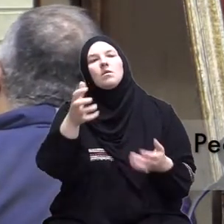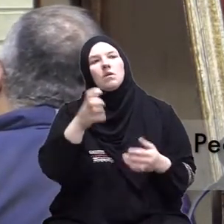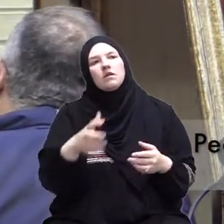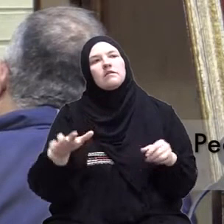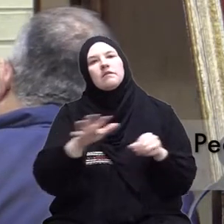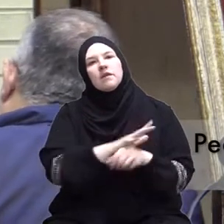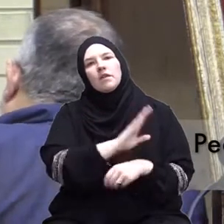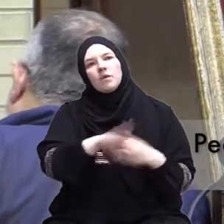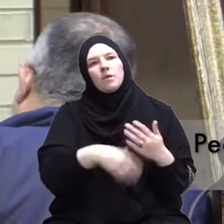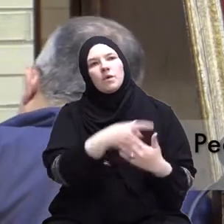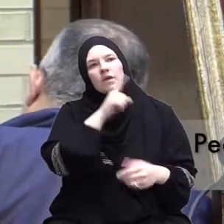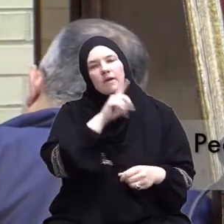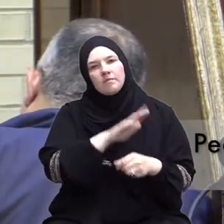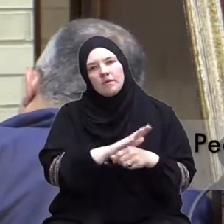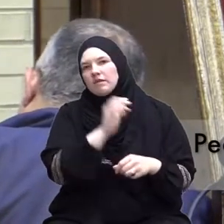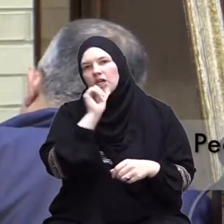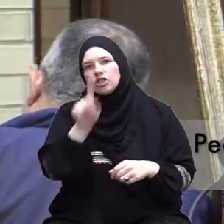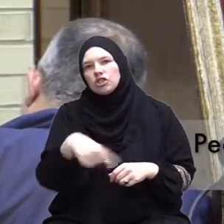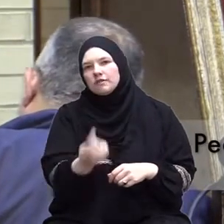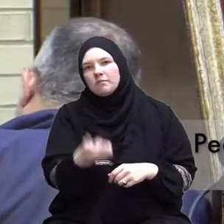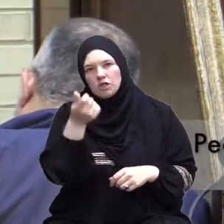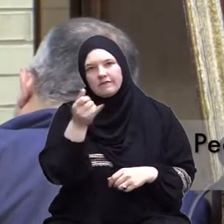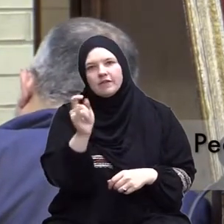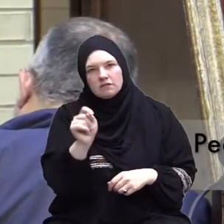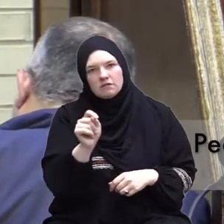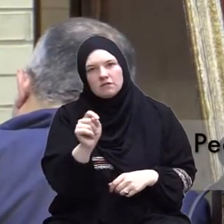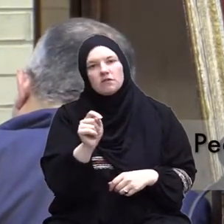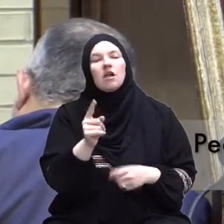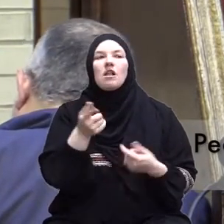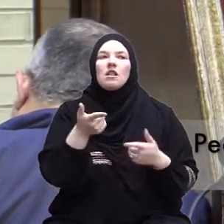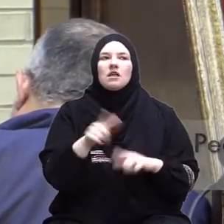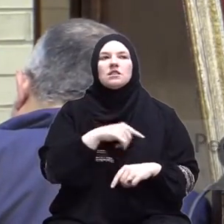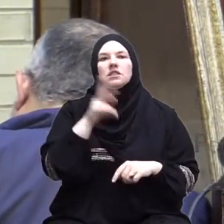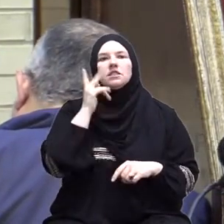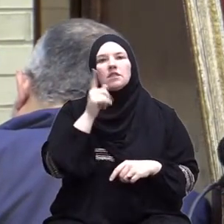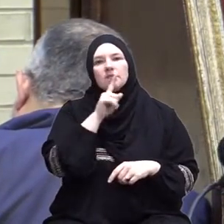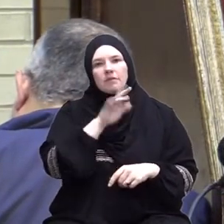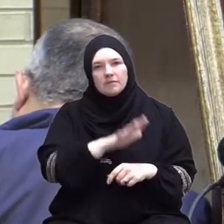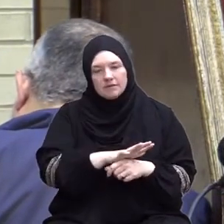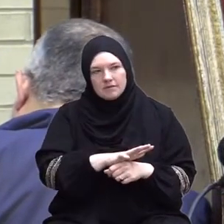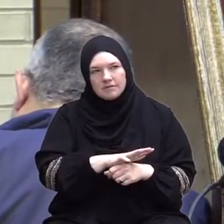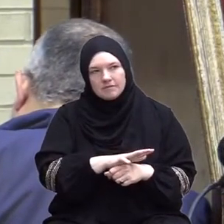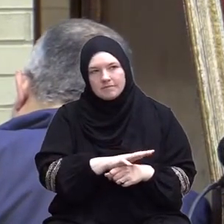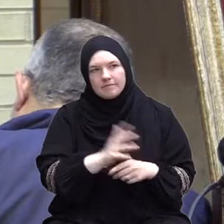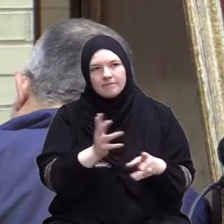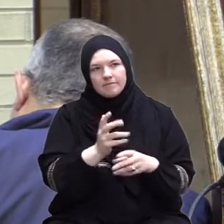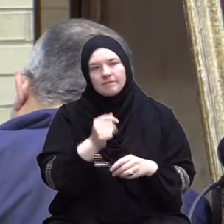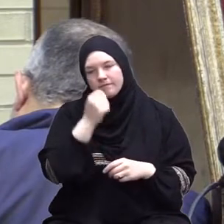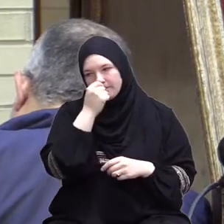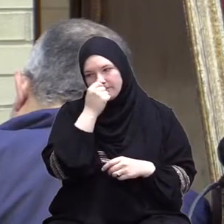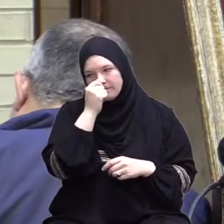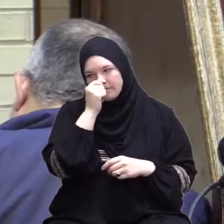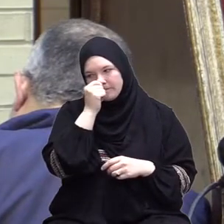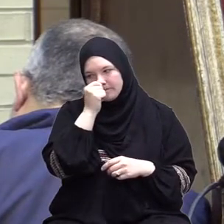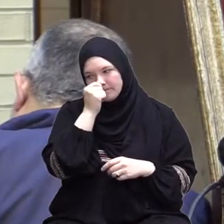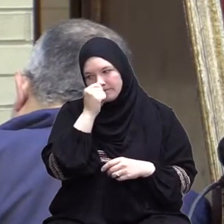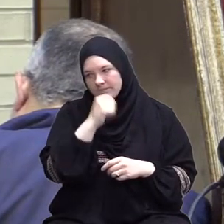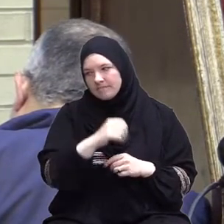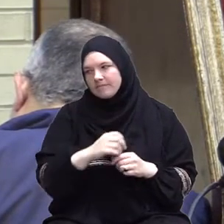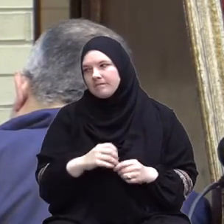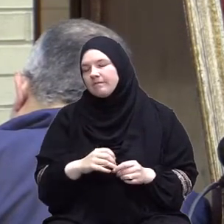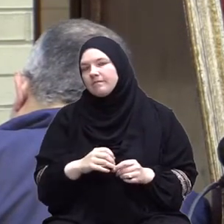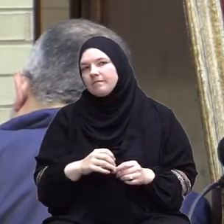commitment, not just part of it. So let us see what the commitment is. The commitment is